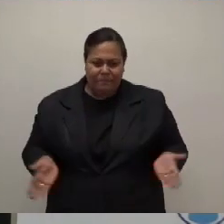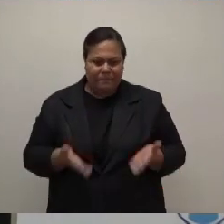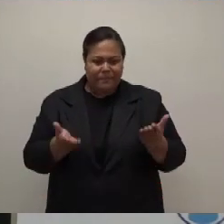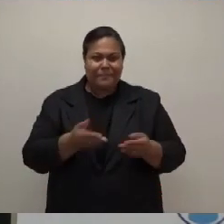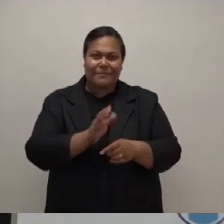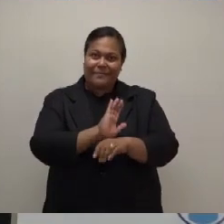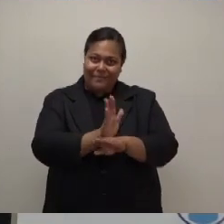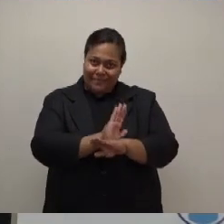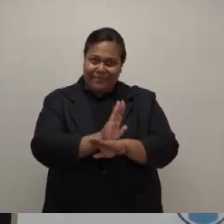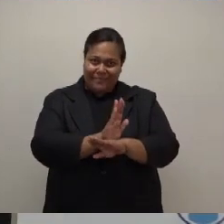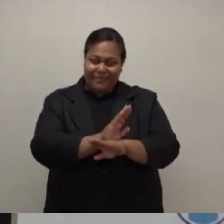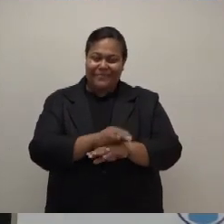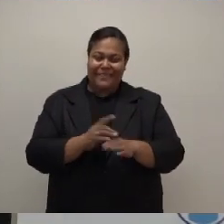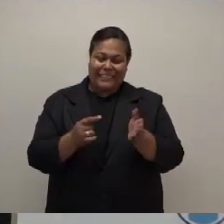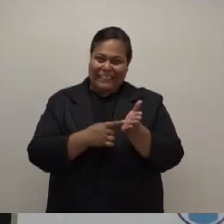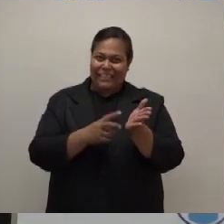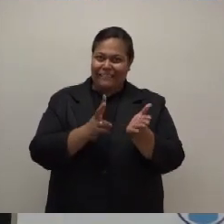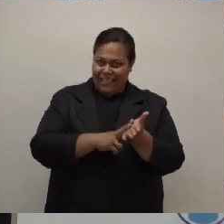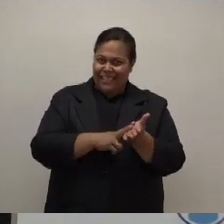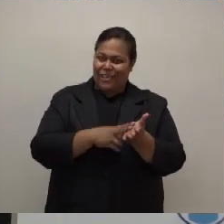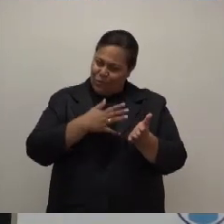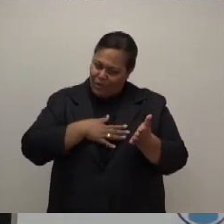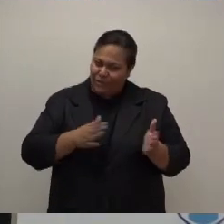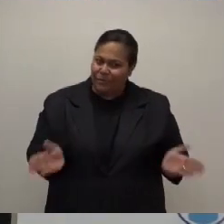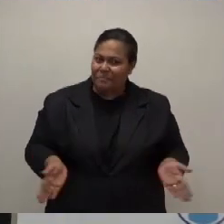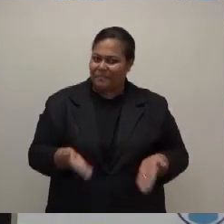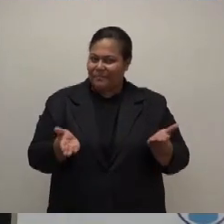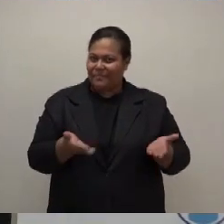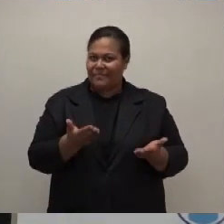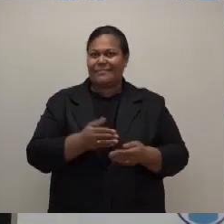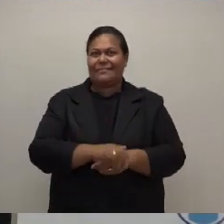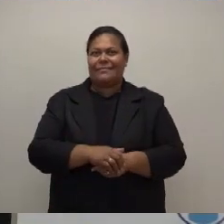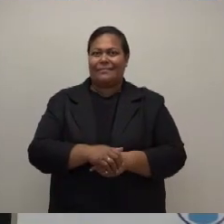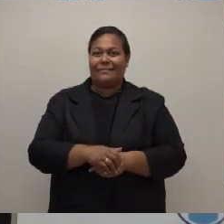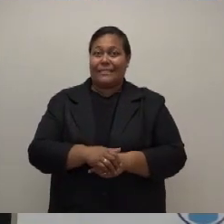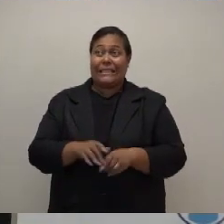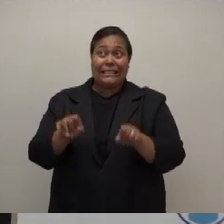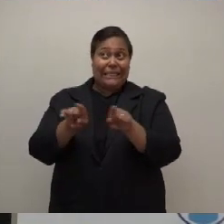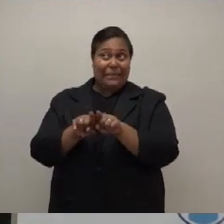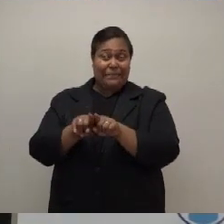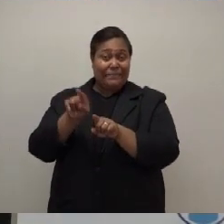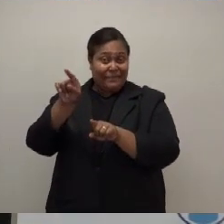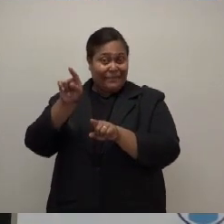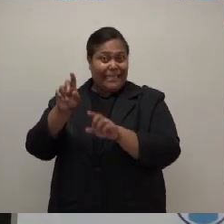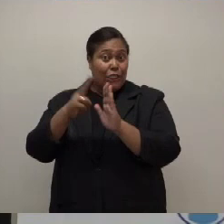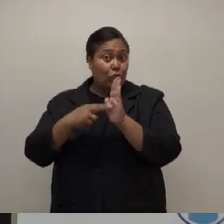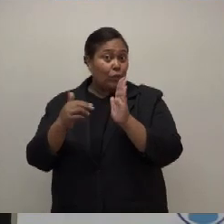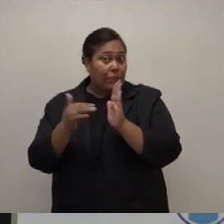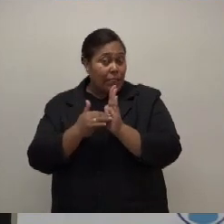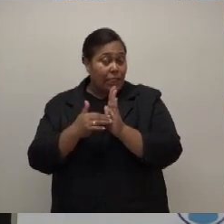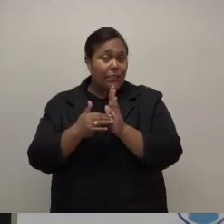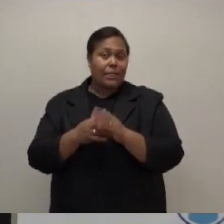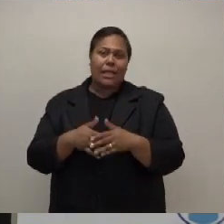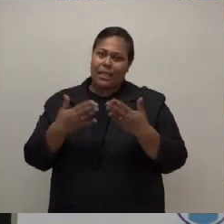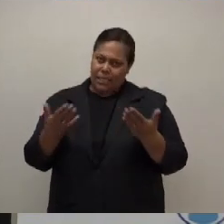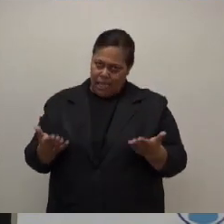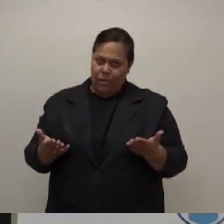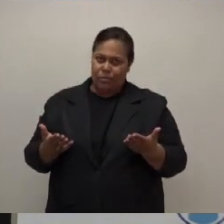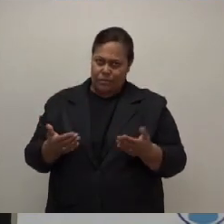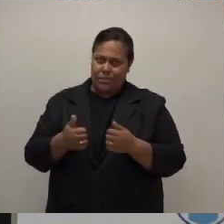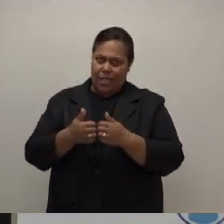industry. We'll be taking similar steps to New Zealand, who has moved to safely resume